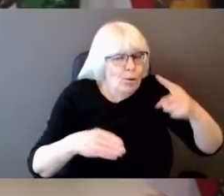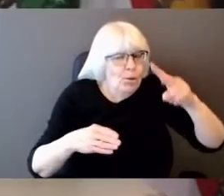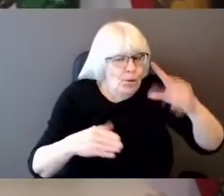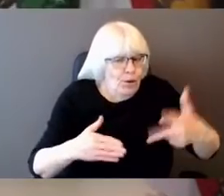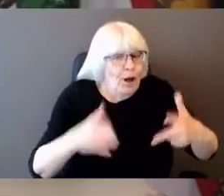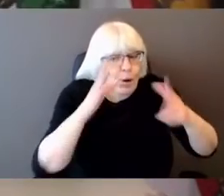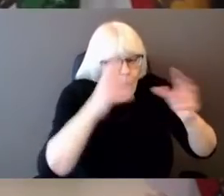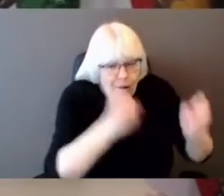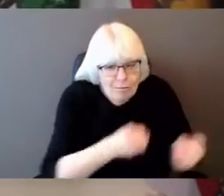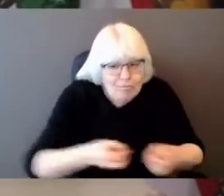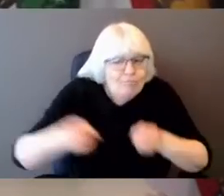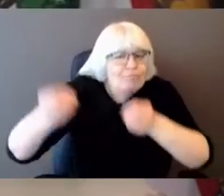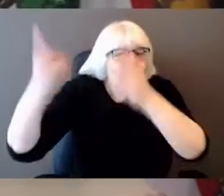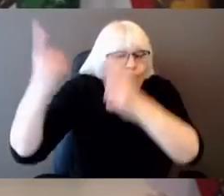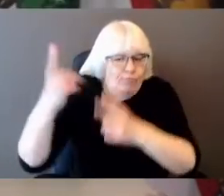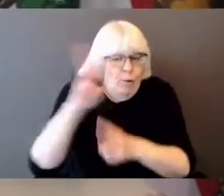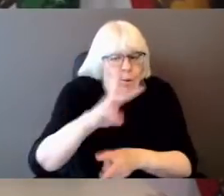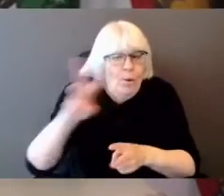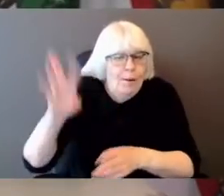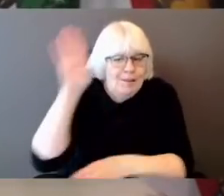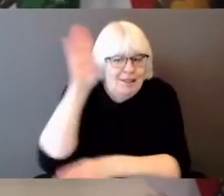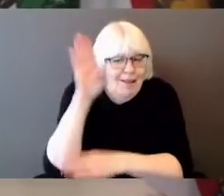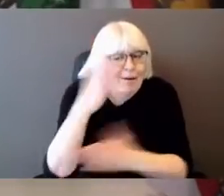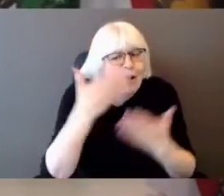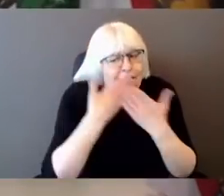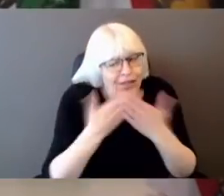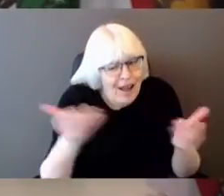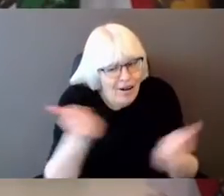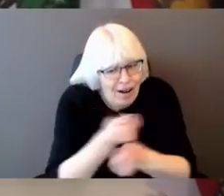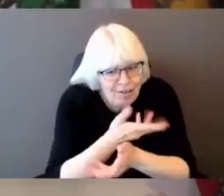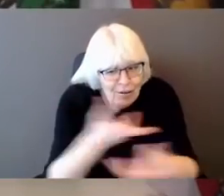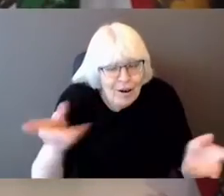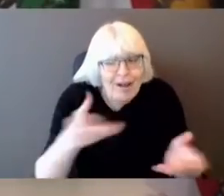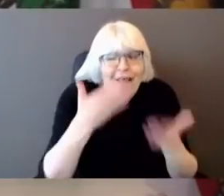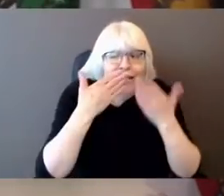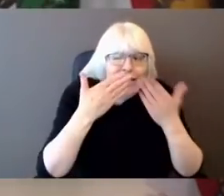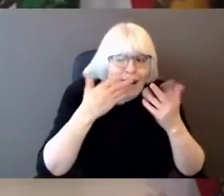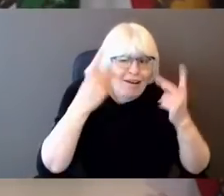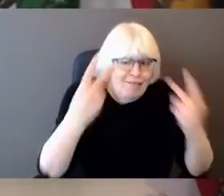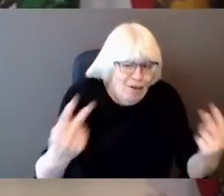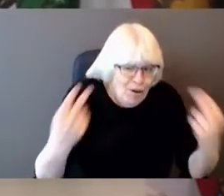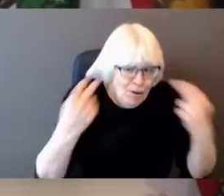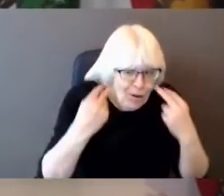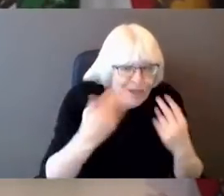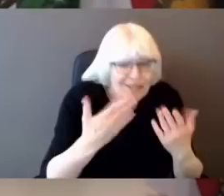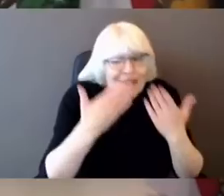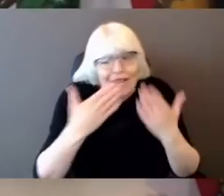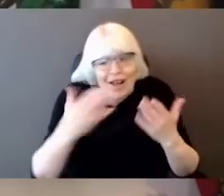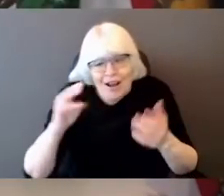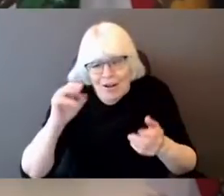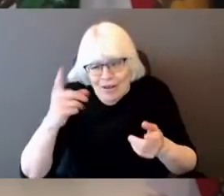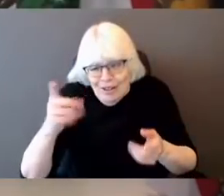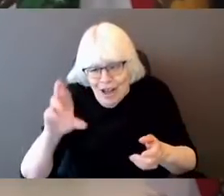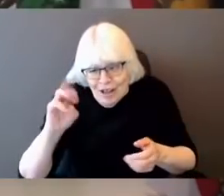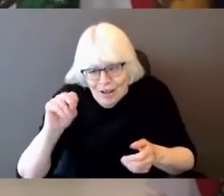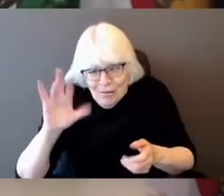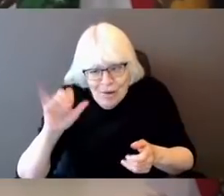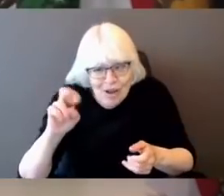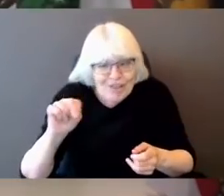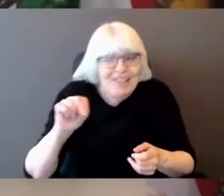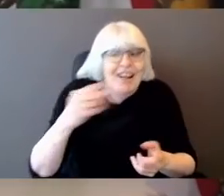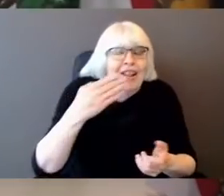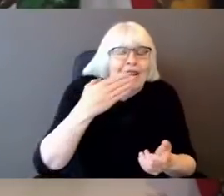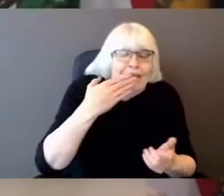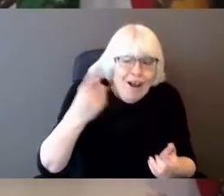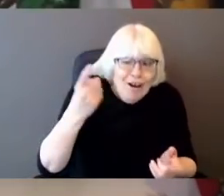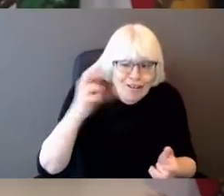very much to all of you who tuned in. Dr. Morrison, Dr. Cameron, thank you as well. As you can tell from the detail that goes into